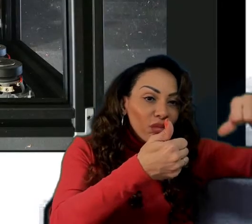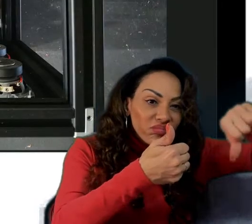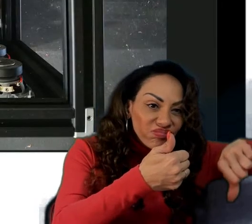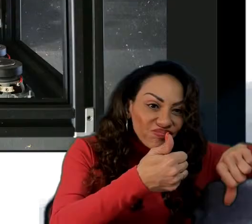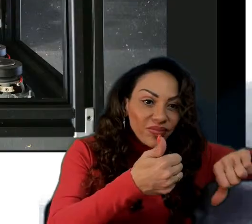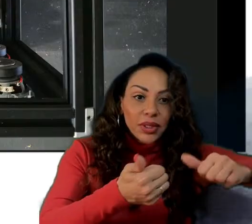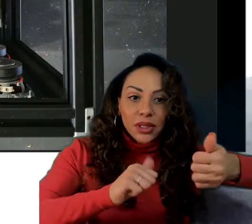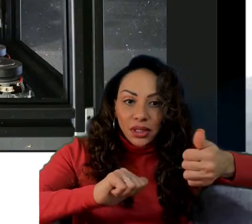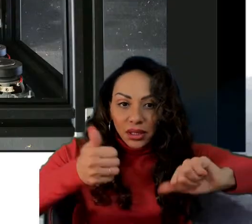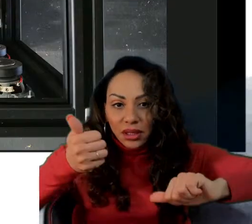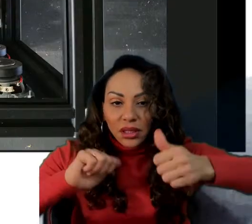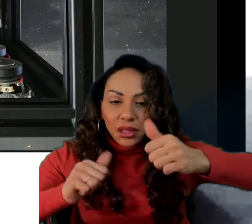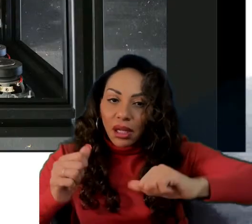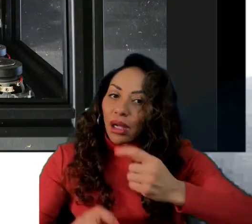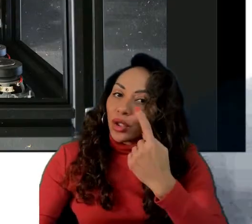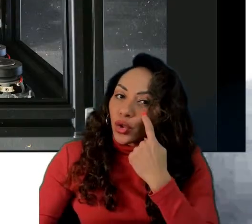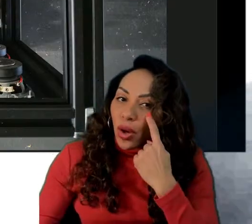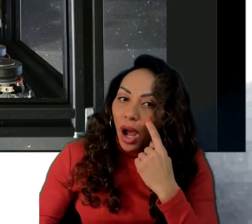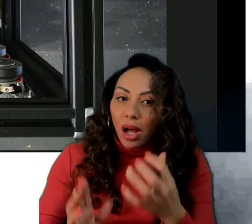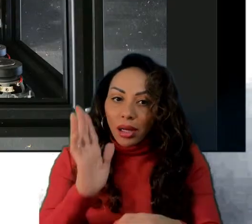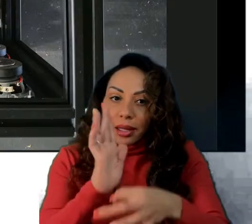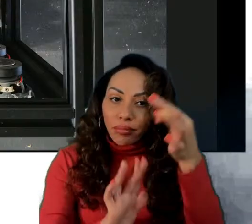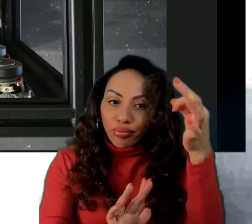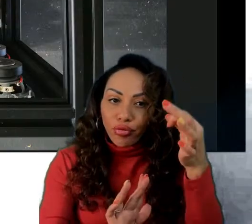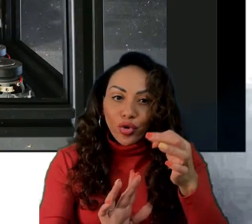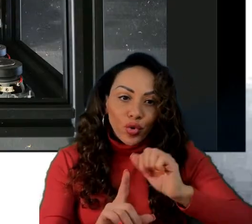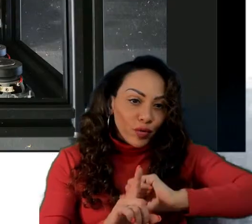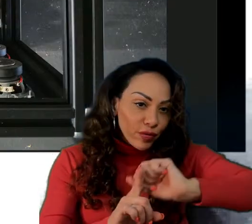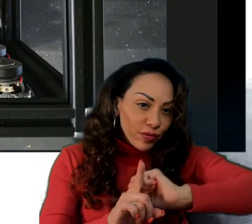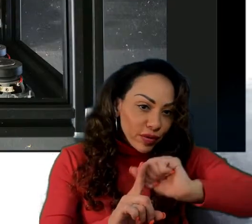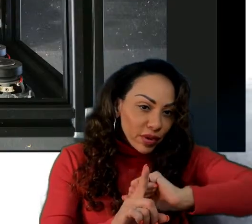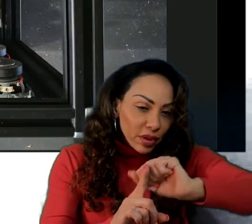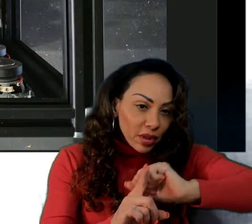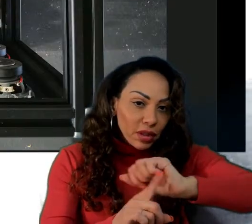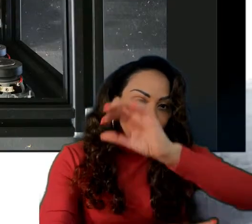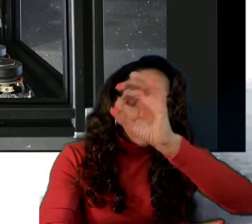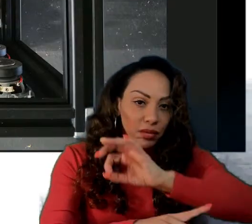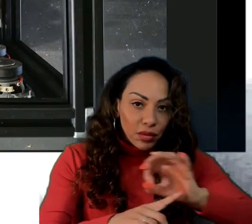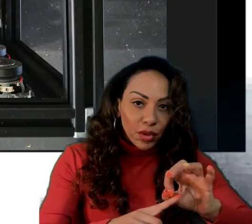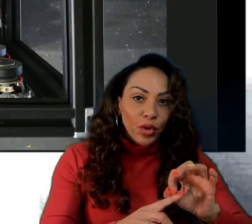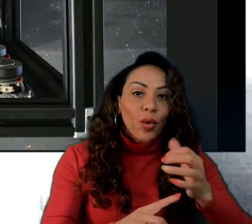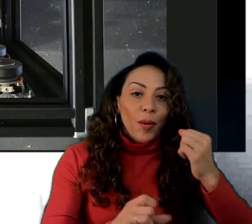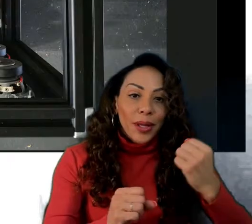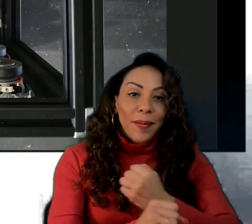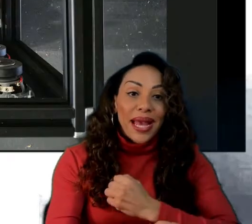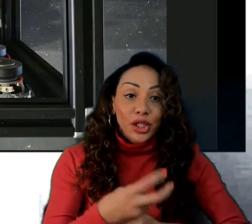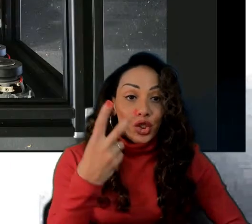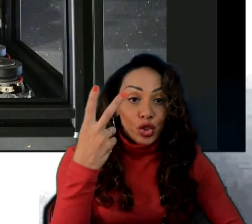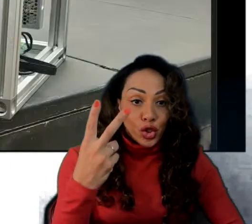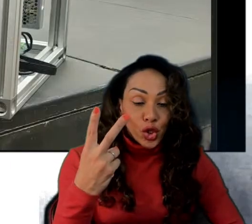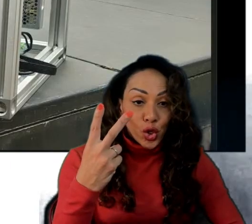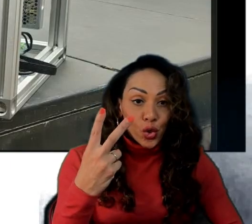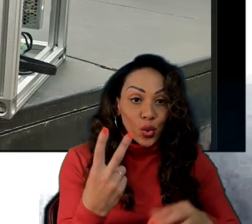trial and error, and then improving the designs. So we made like 2 major prototypes before we made the final